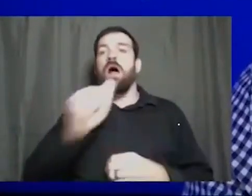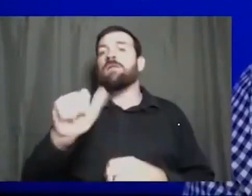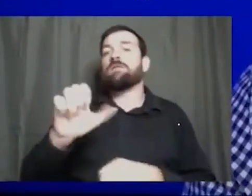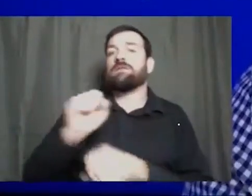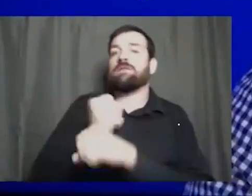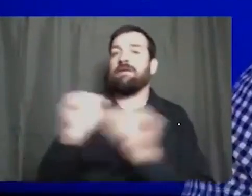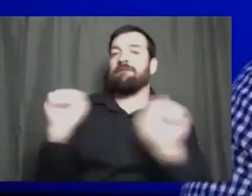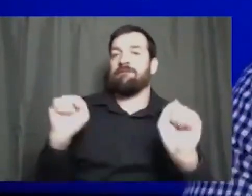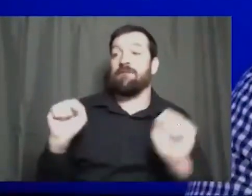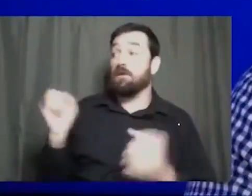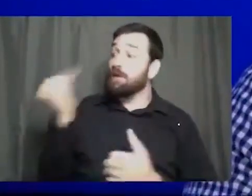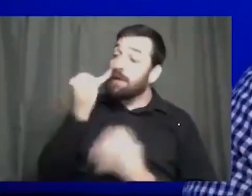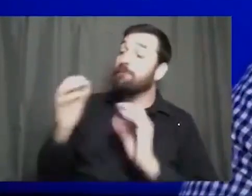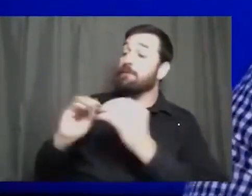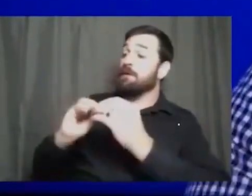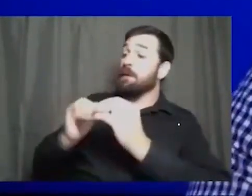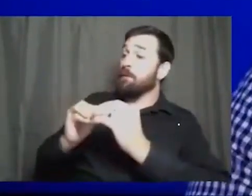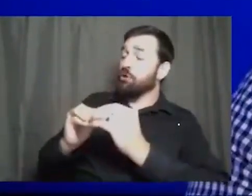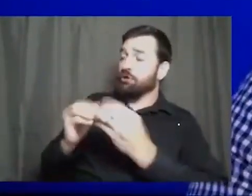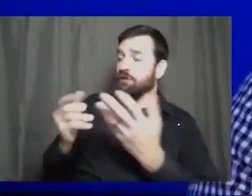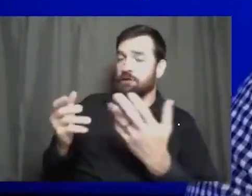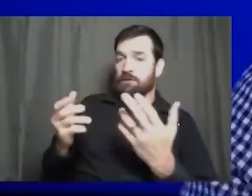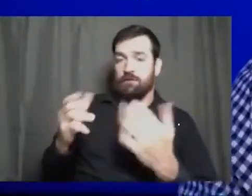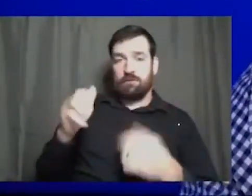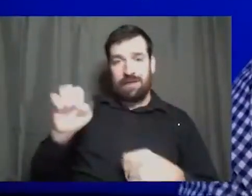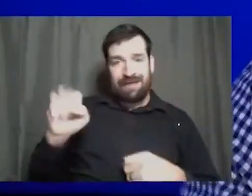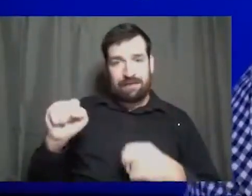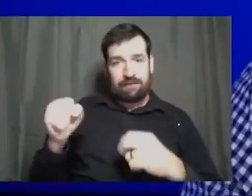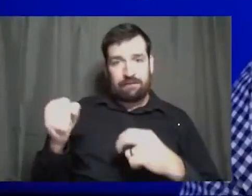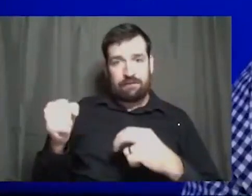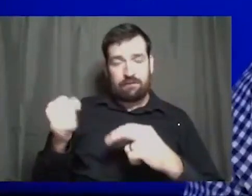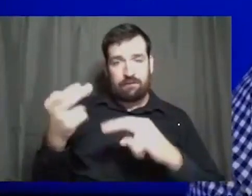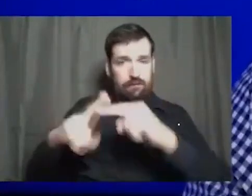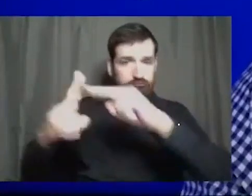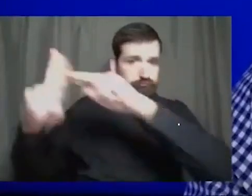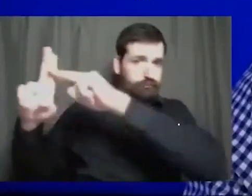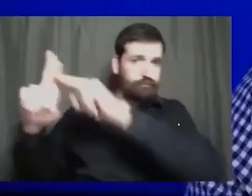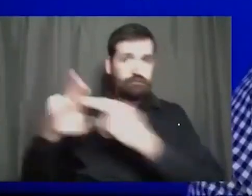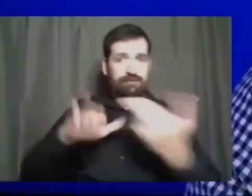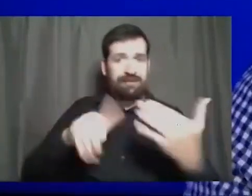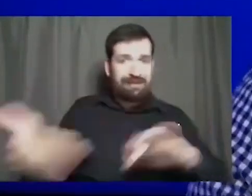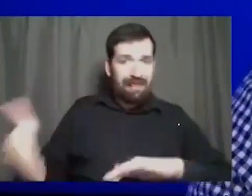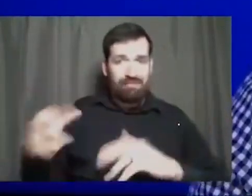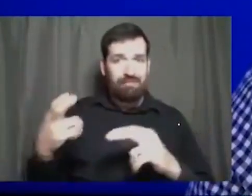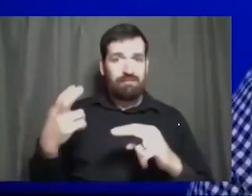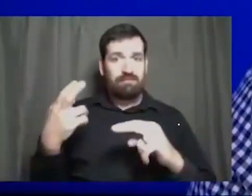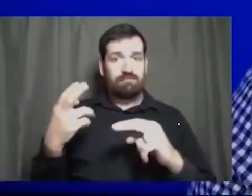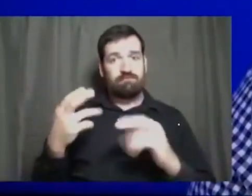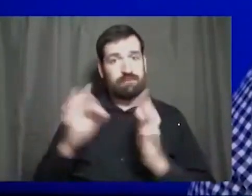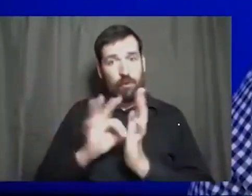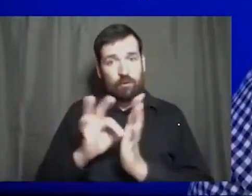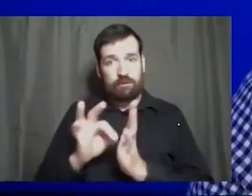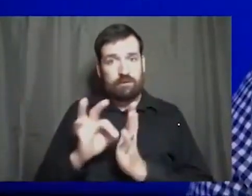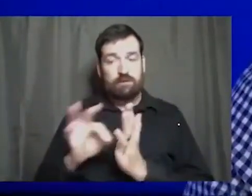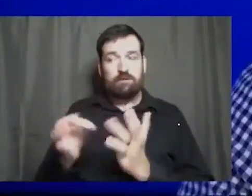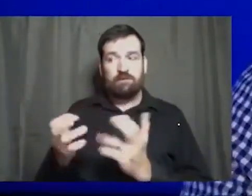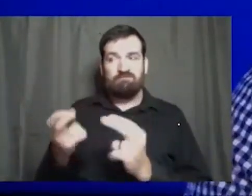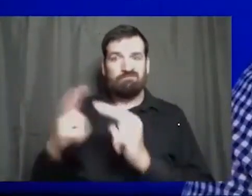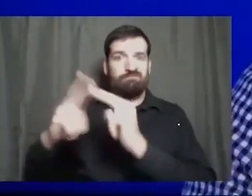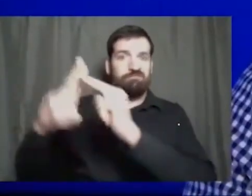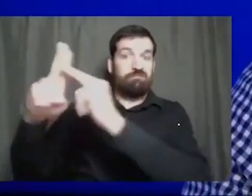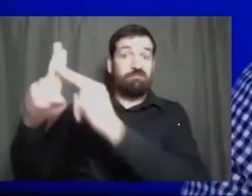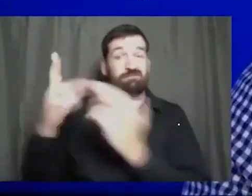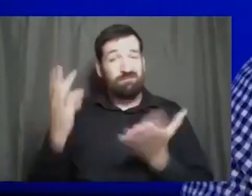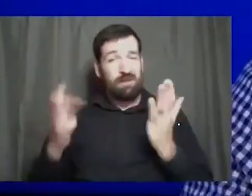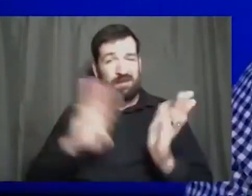are increasing, case counts, death counts, we may see that this trend is not going in the way that we want it to. So if it